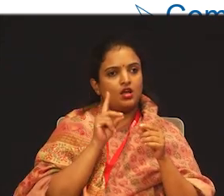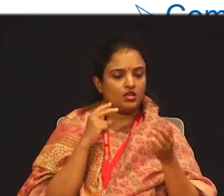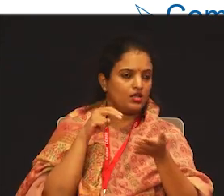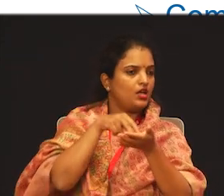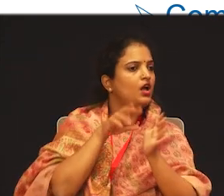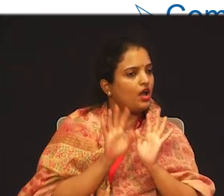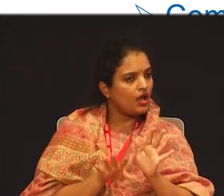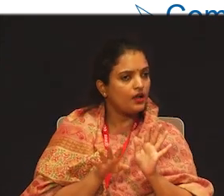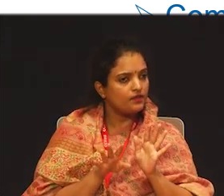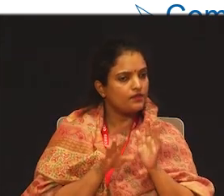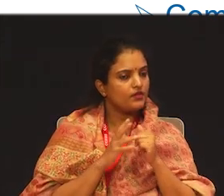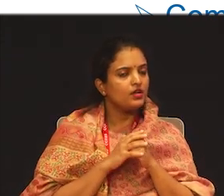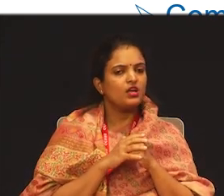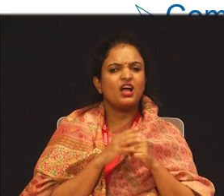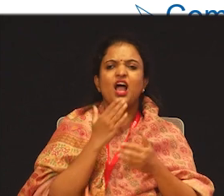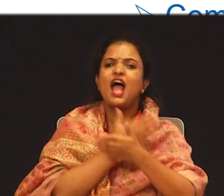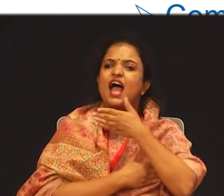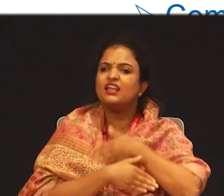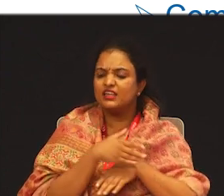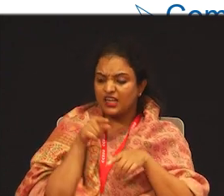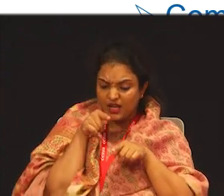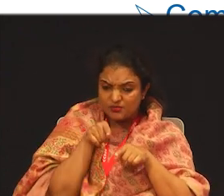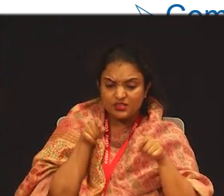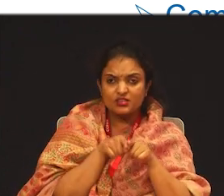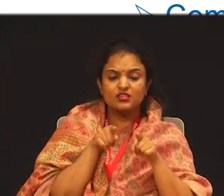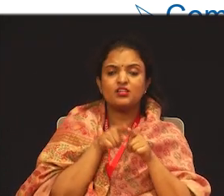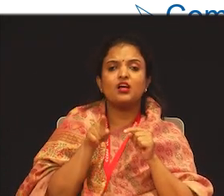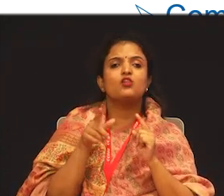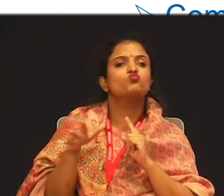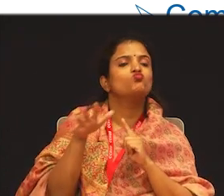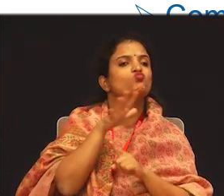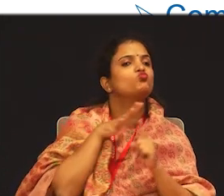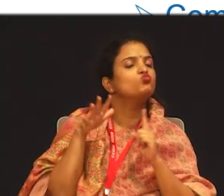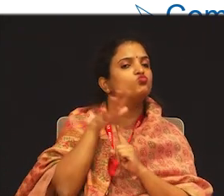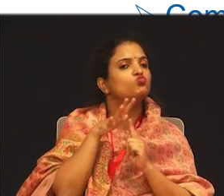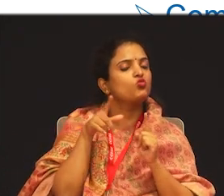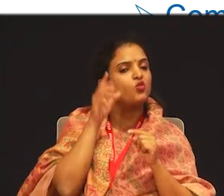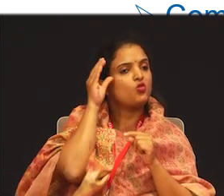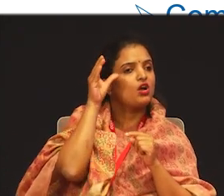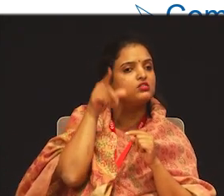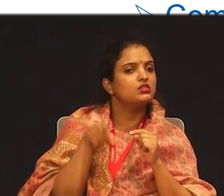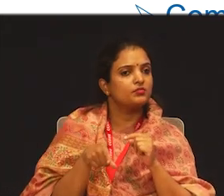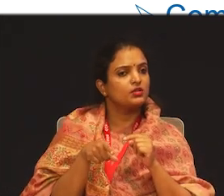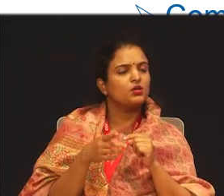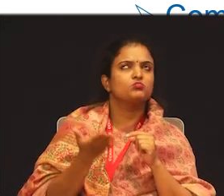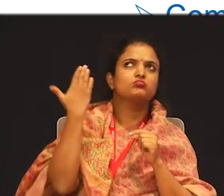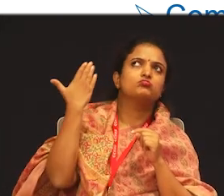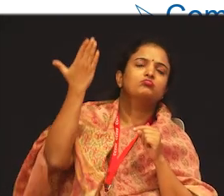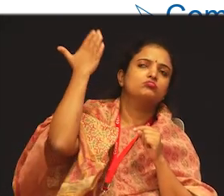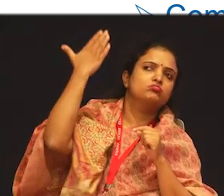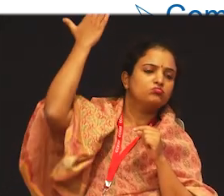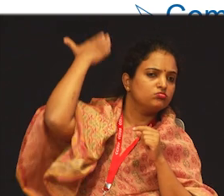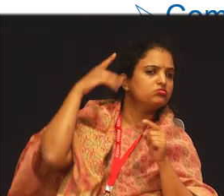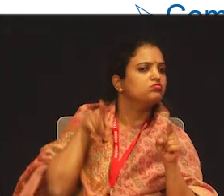right? Handicap is a social construct. Earlier, decades